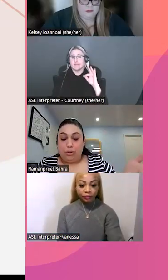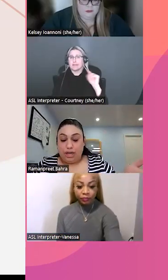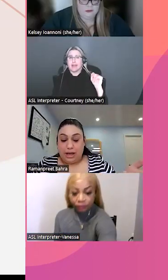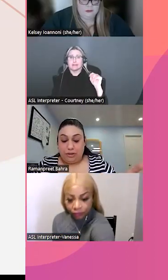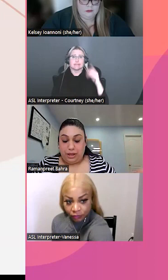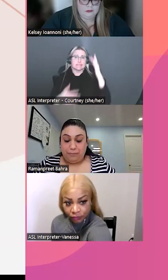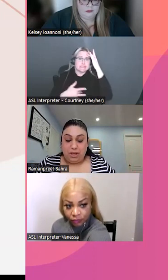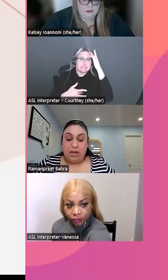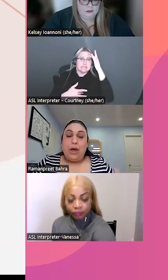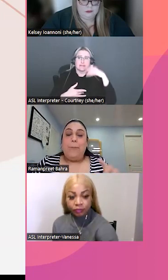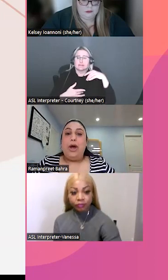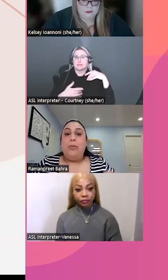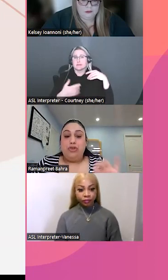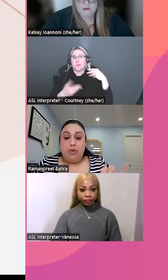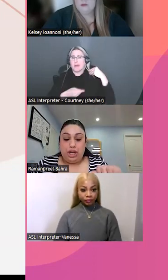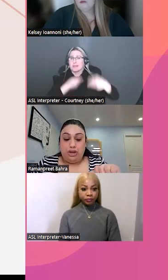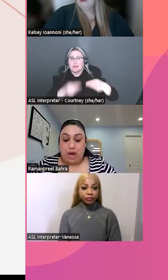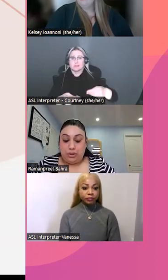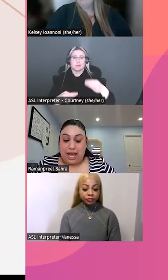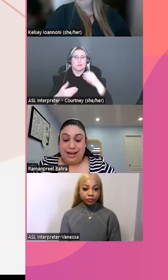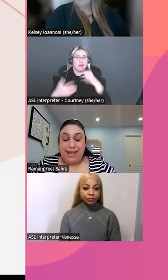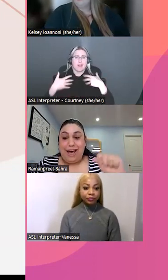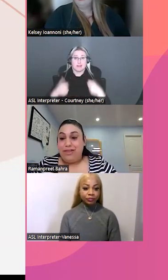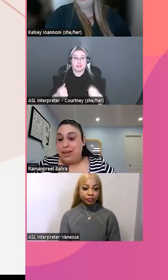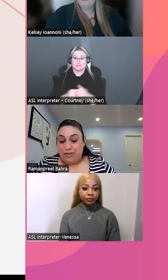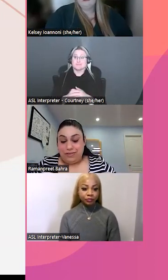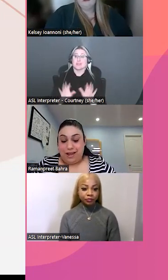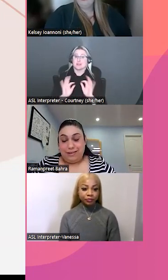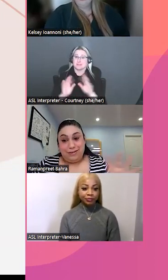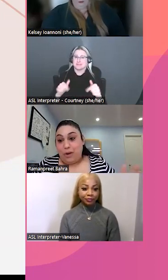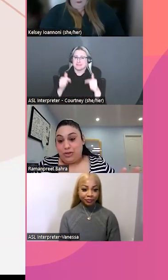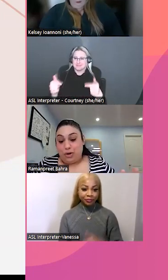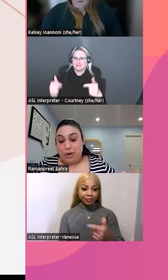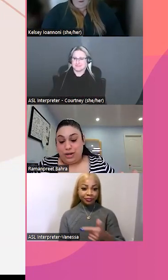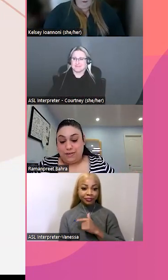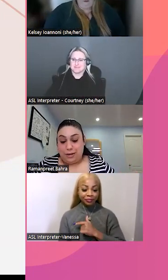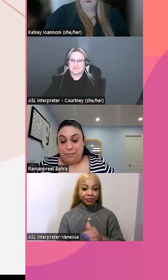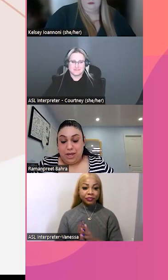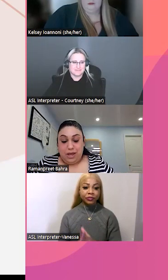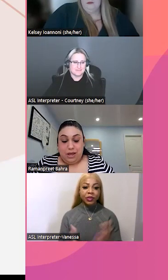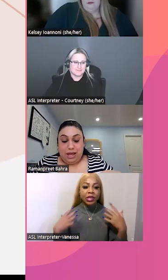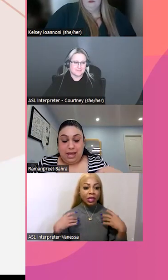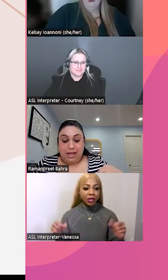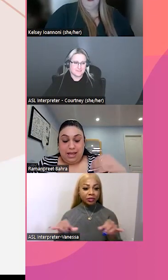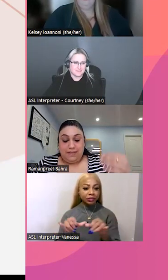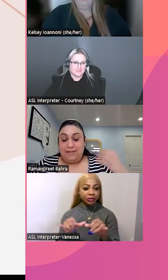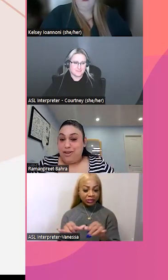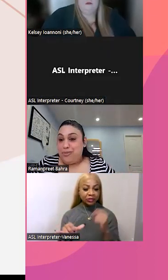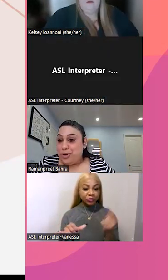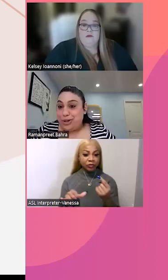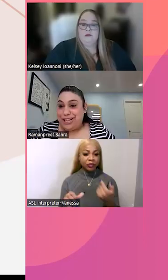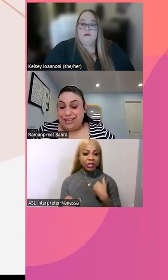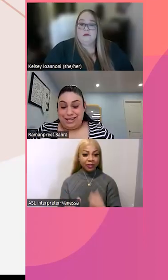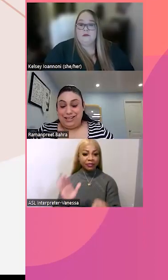pathological, or unhealthy. But we do want to note that health at every size is not without criticism. It is